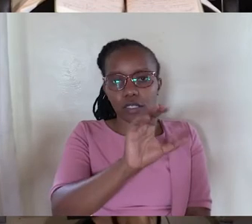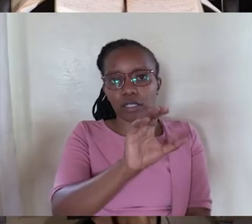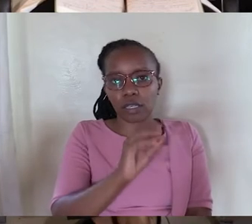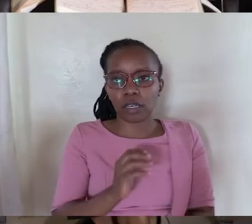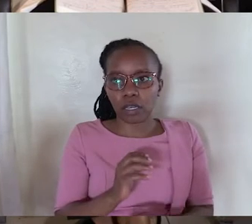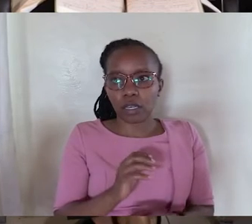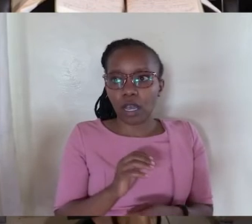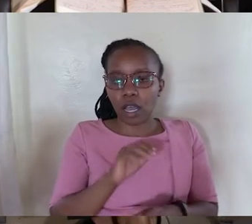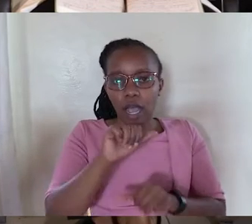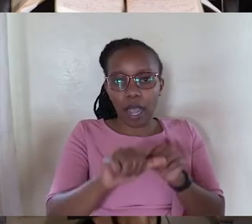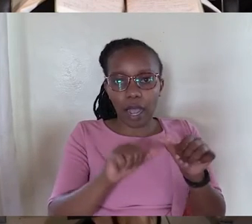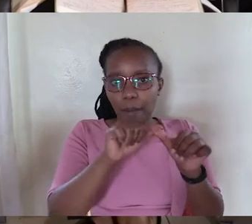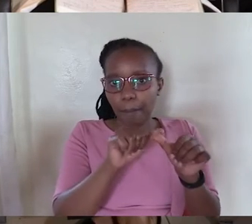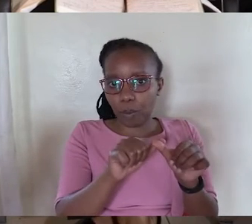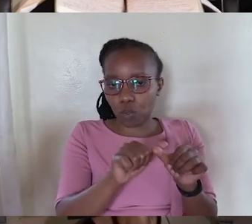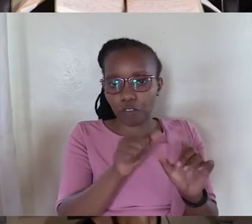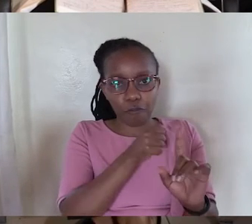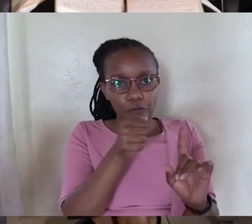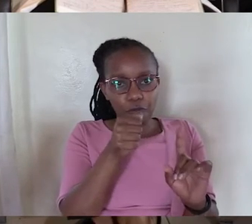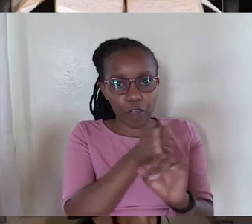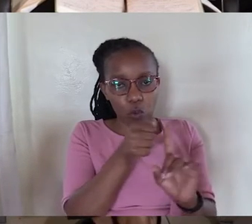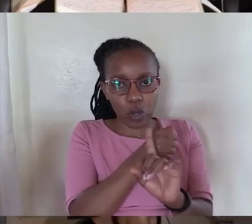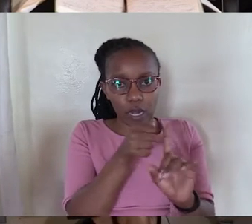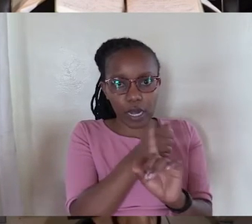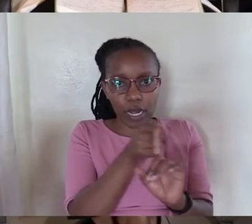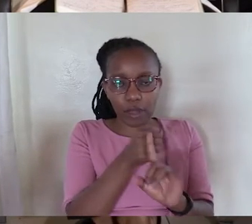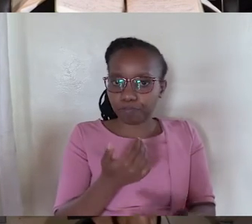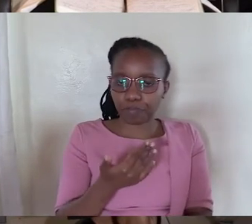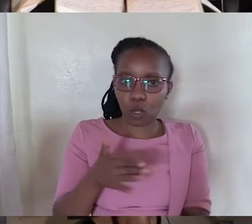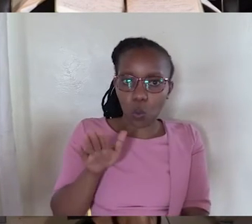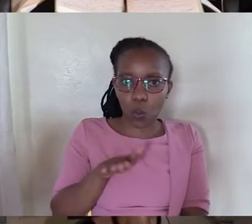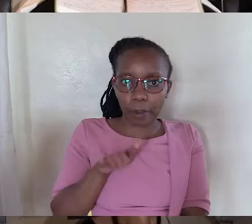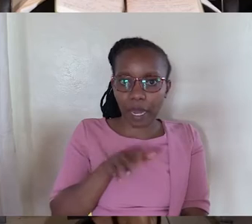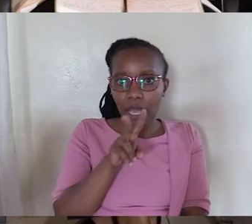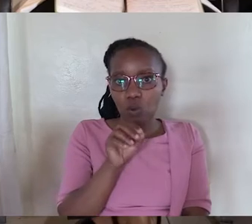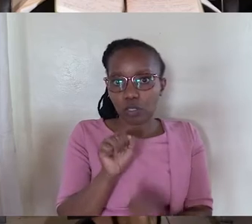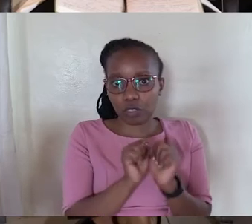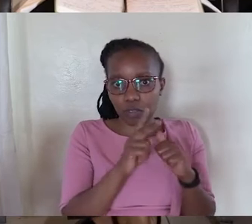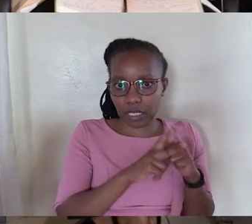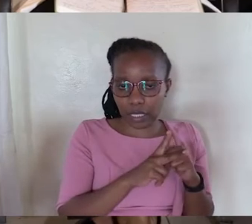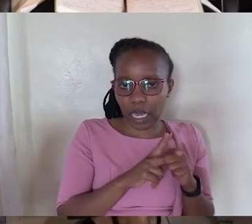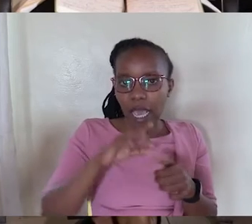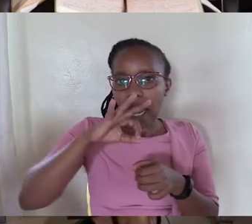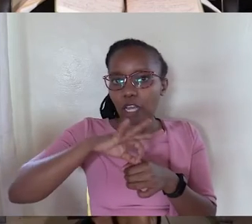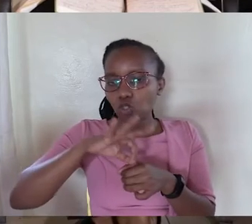on with regard to the violence that was meted on the women during the 2017 election.